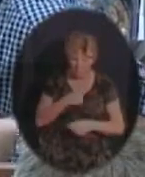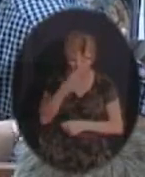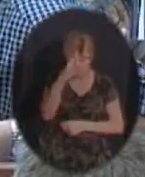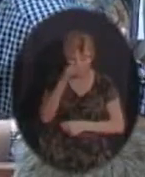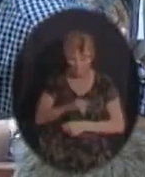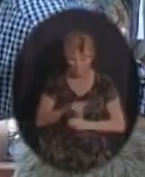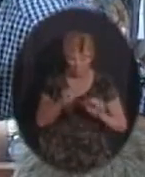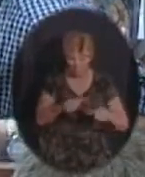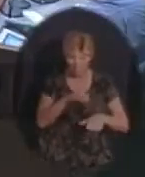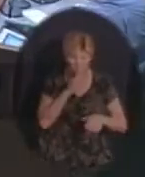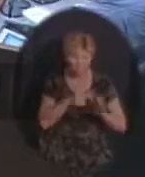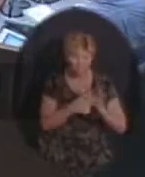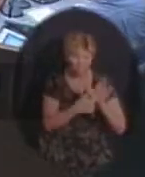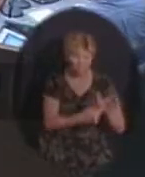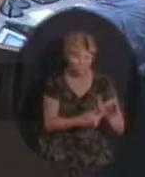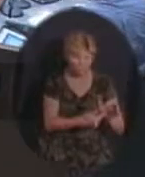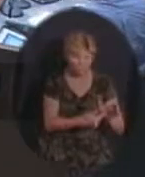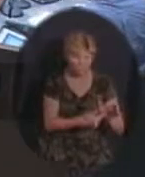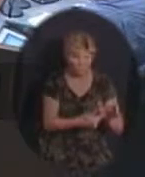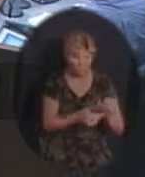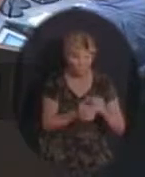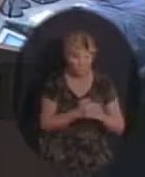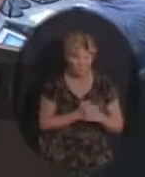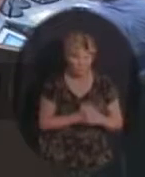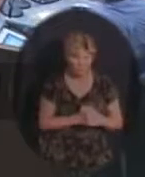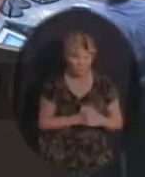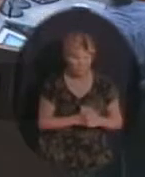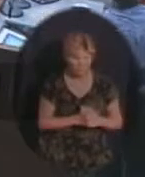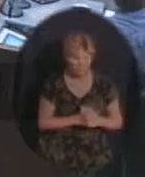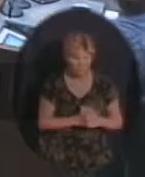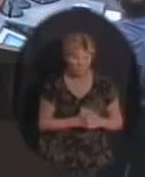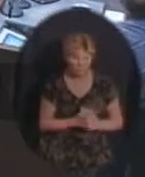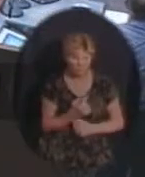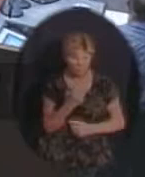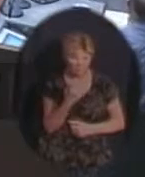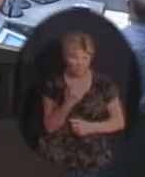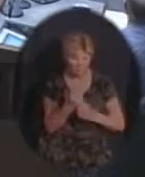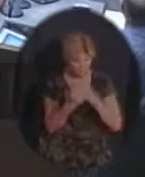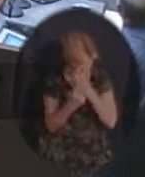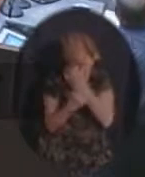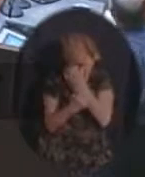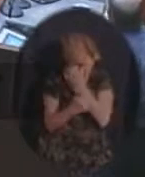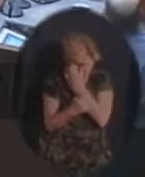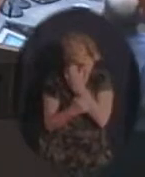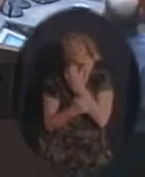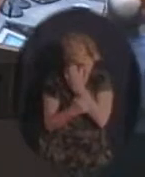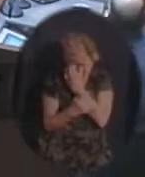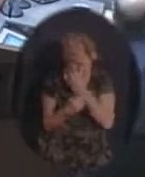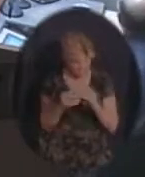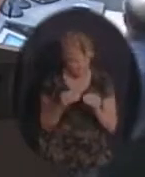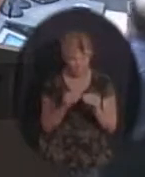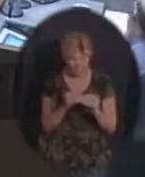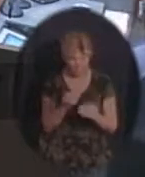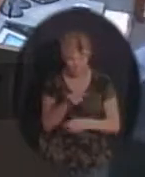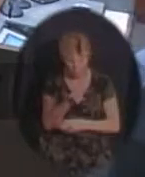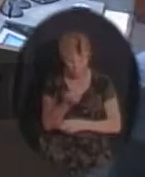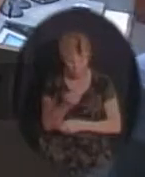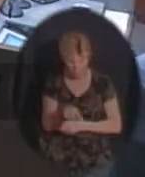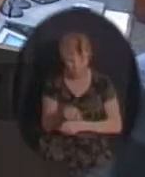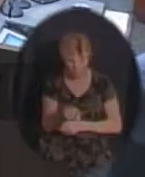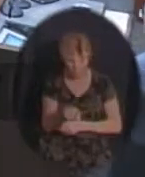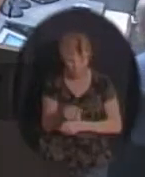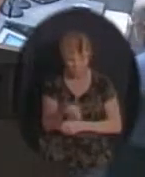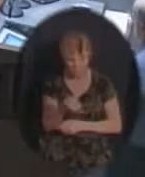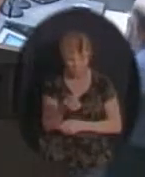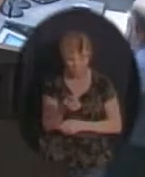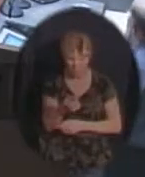area. Can you both speak, or either one of you speak to one more question? And Mr. Round brought it up in his comments about, and we've heard this in some of the email that